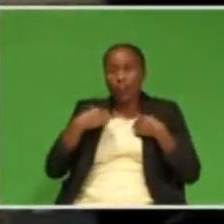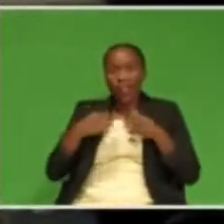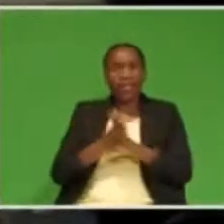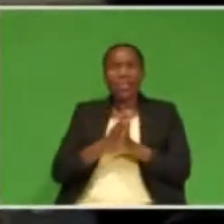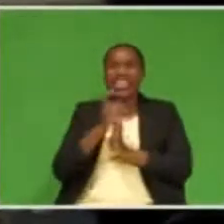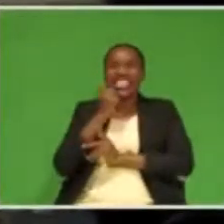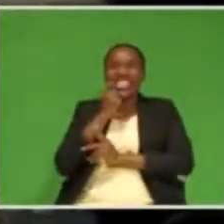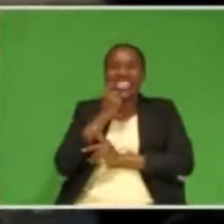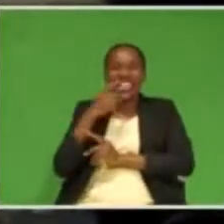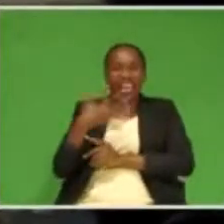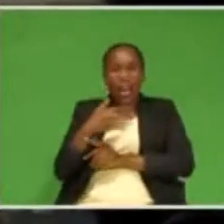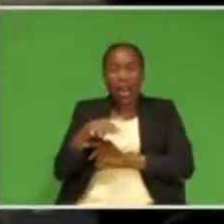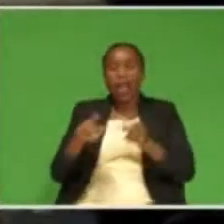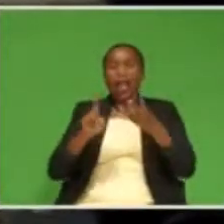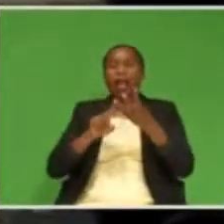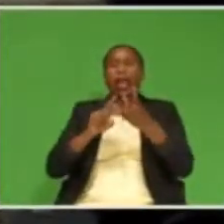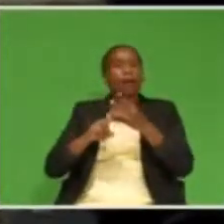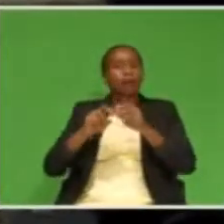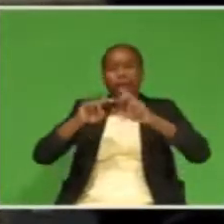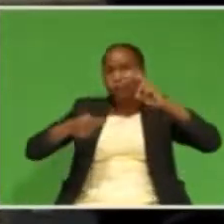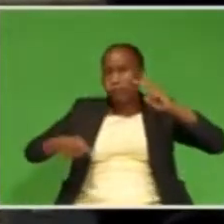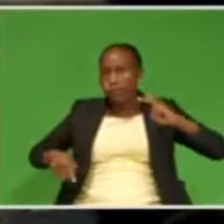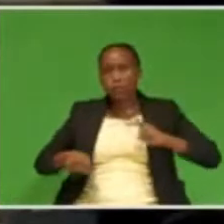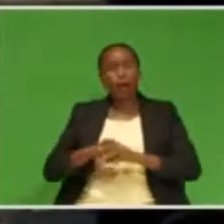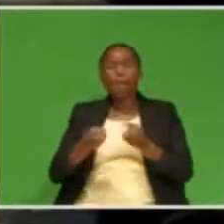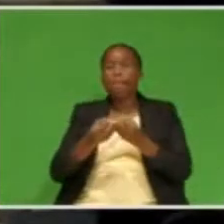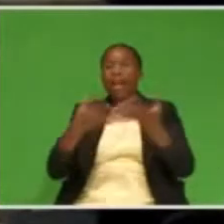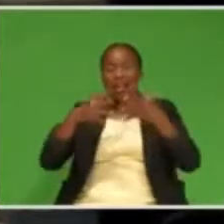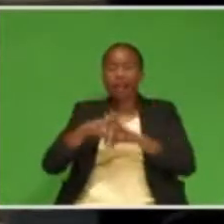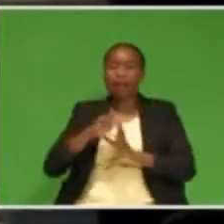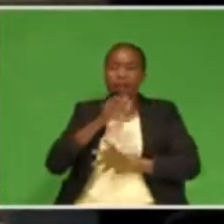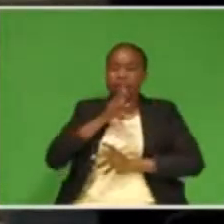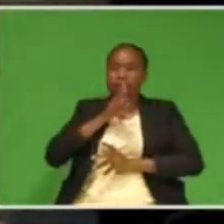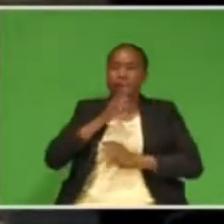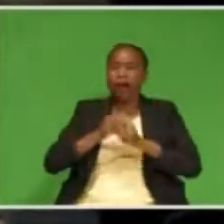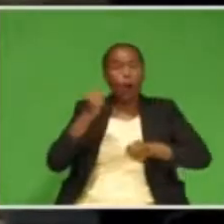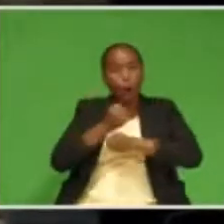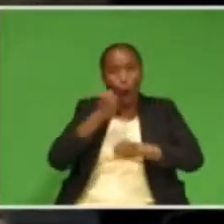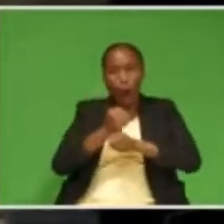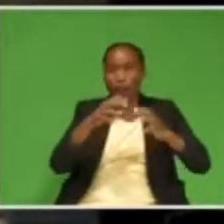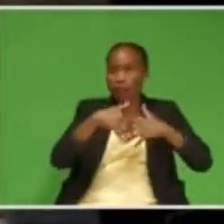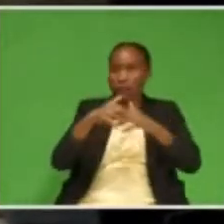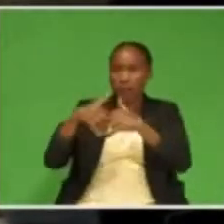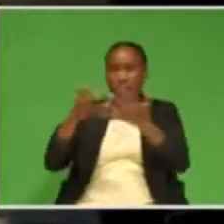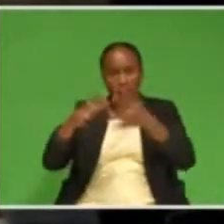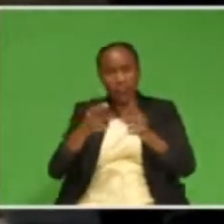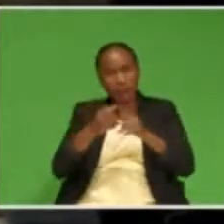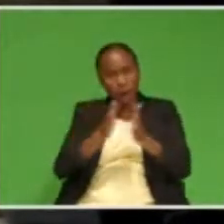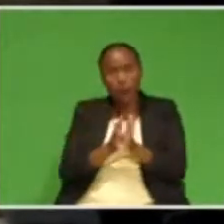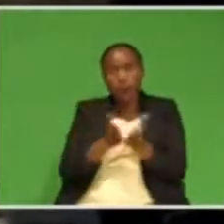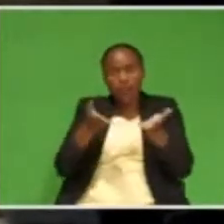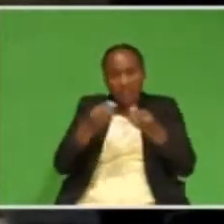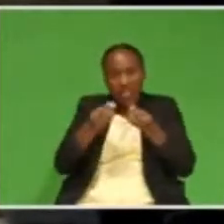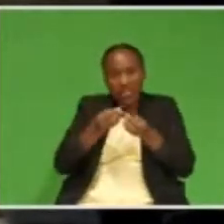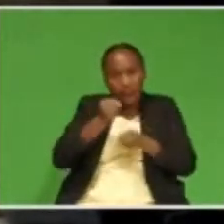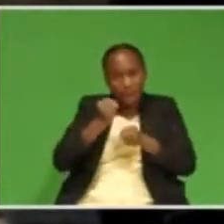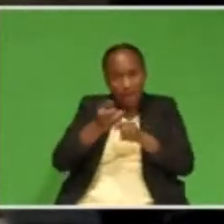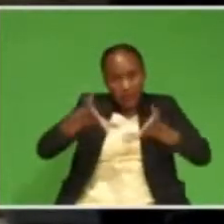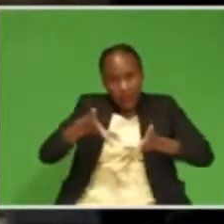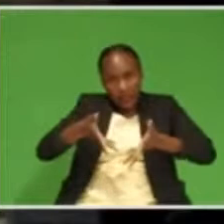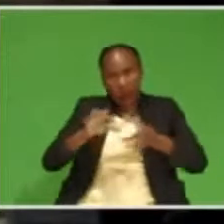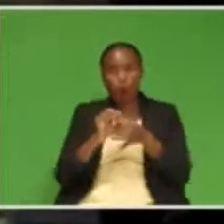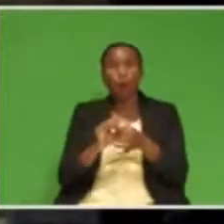products, creating many thousands of jobs and adding to our gross domestic product. We now have